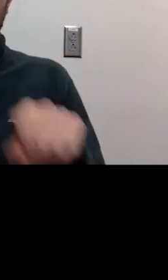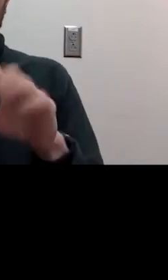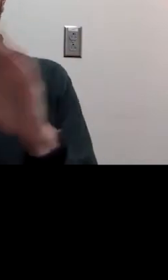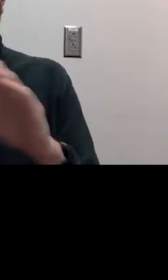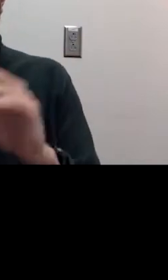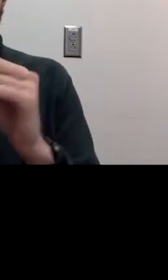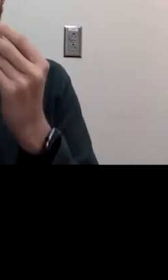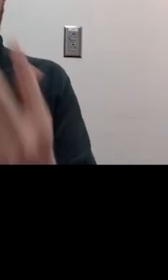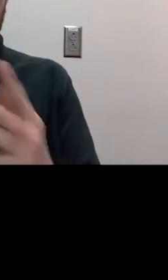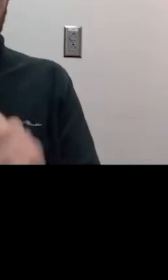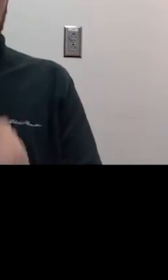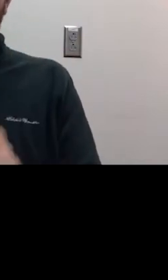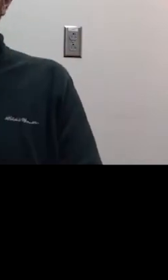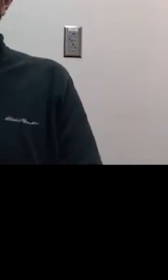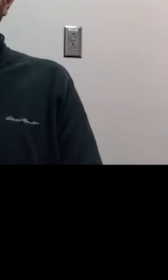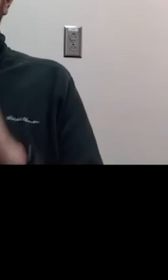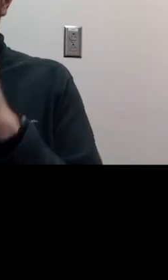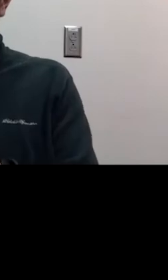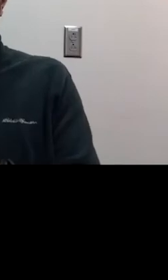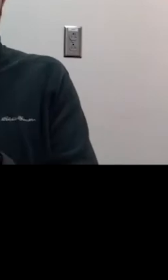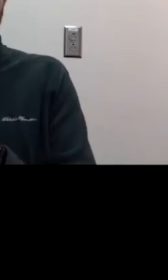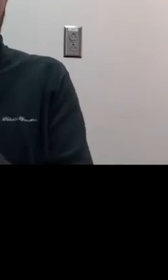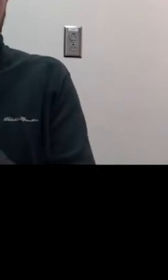of this from people who are really focused on that area.